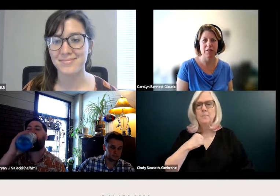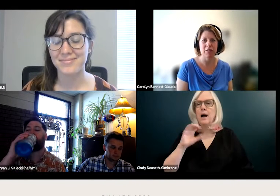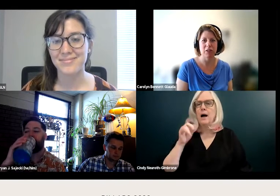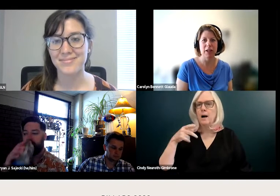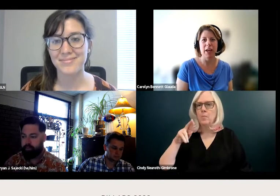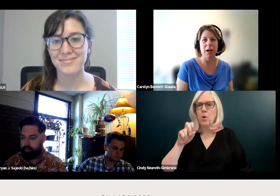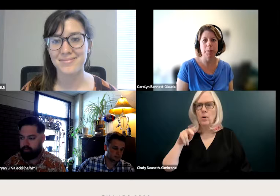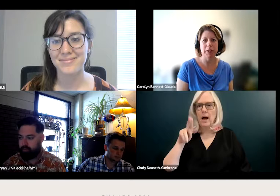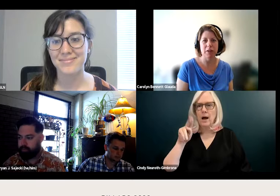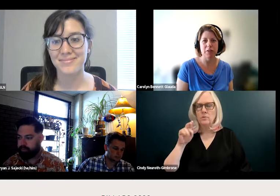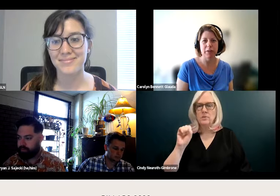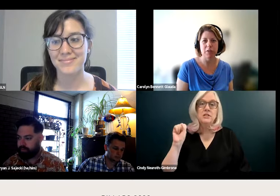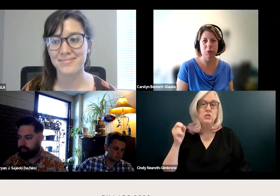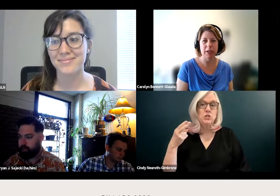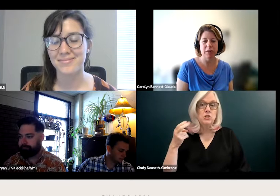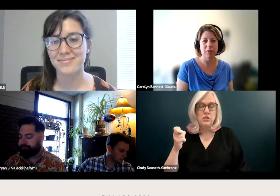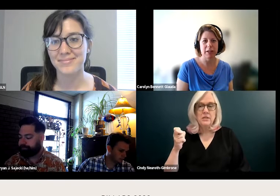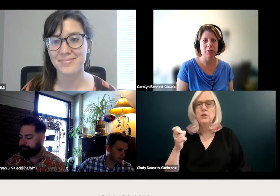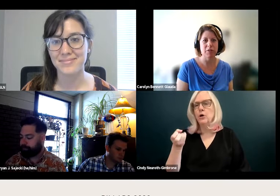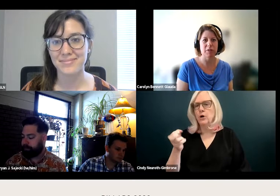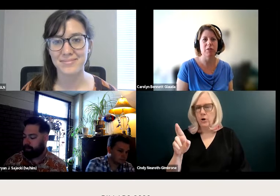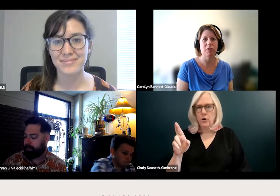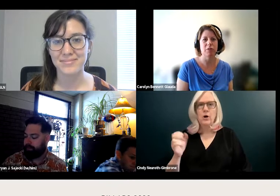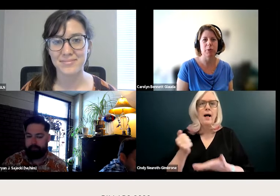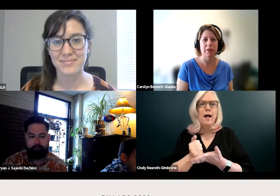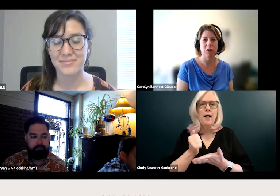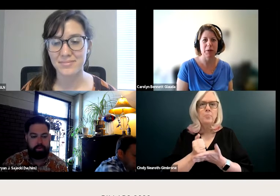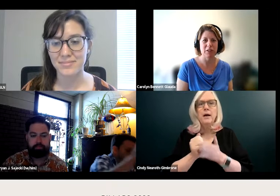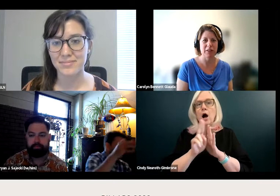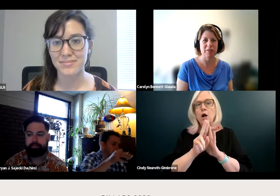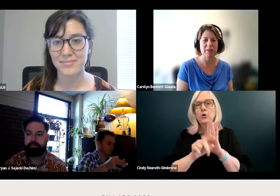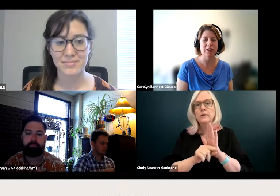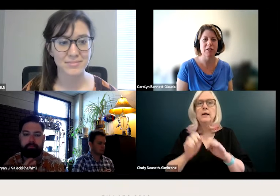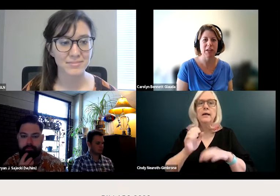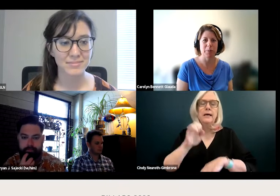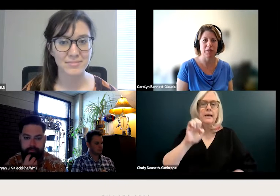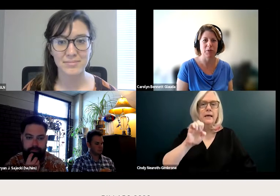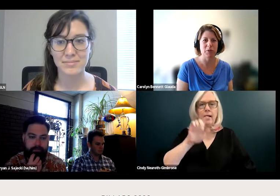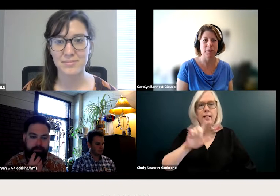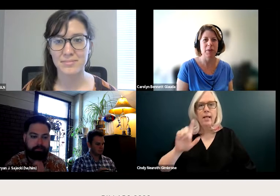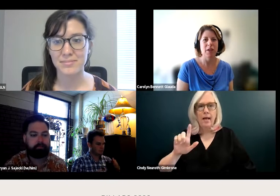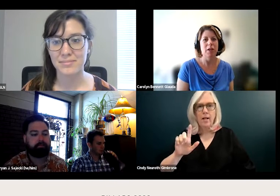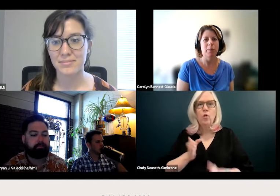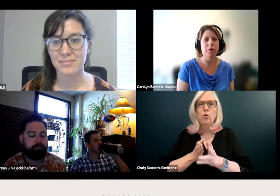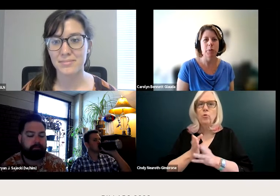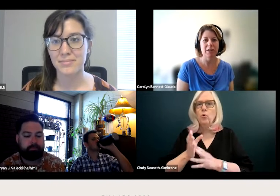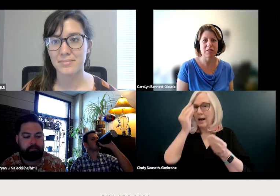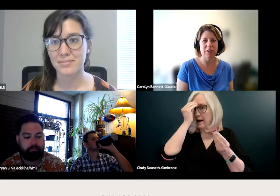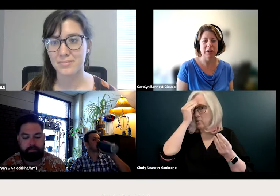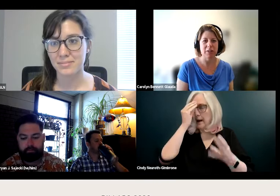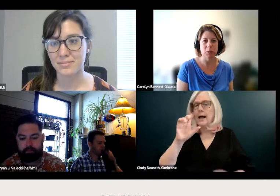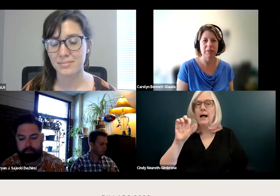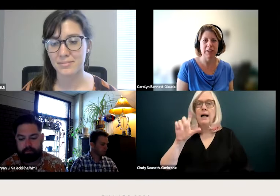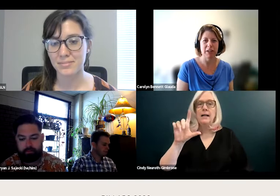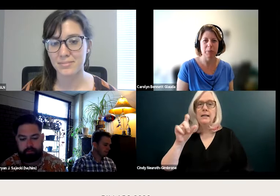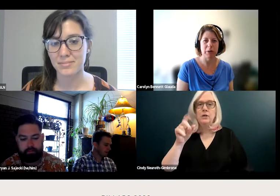this presentation, Helping Undergraduate English Language Learners Through Information Literacy Obstacles. Before we get